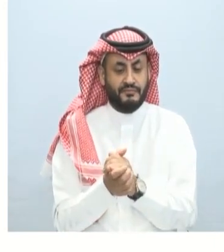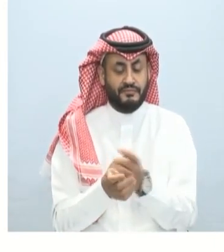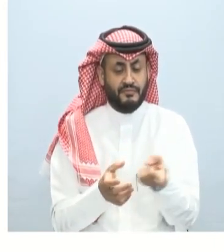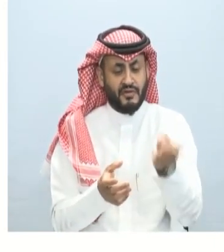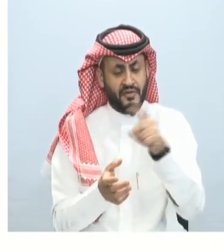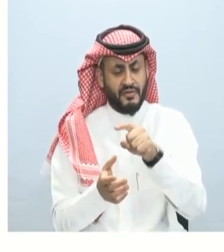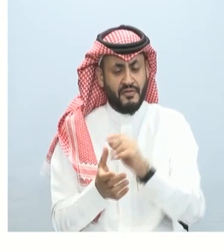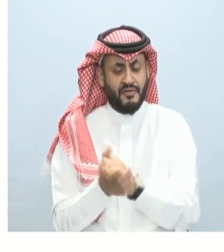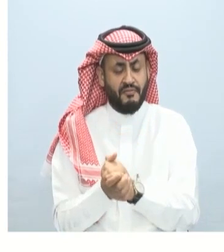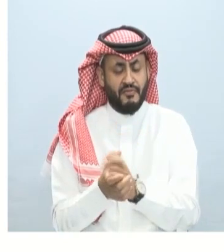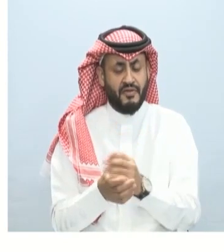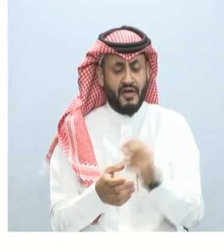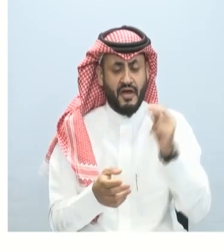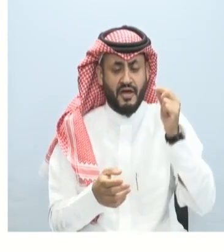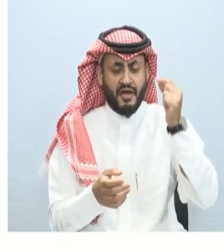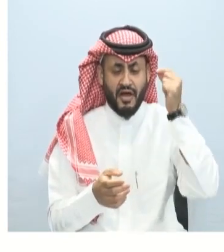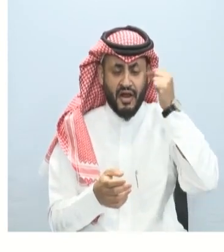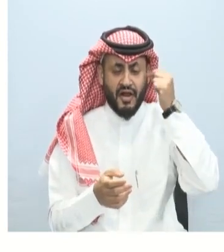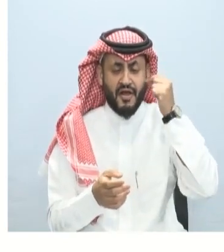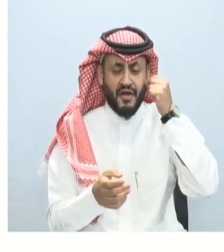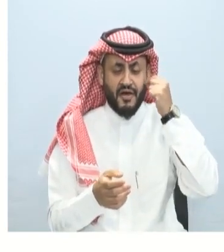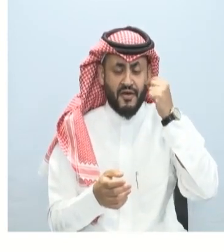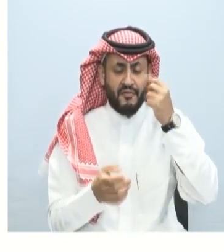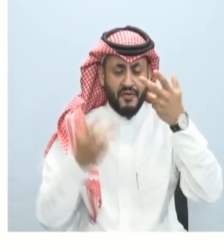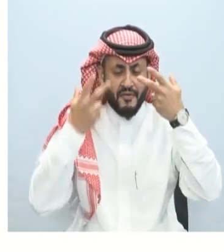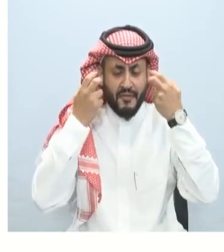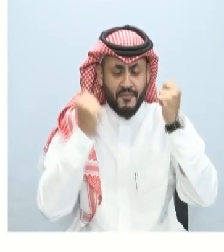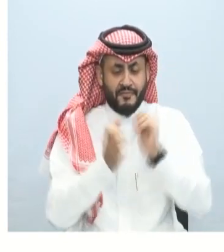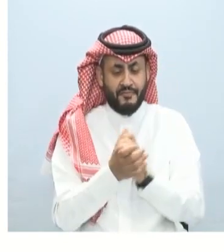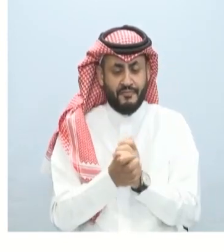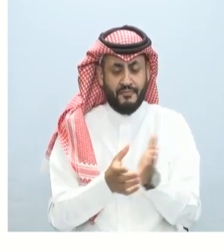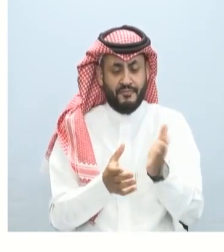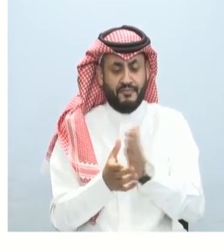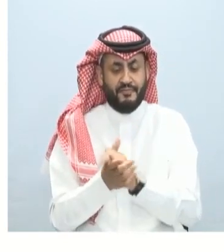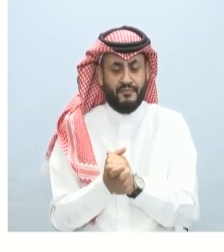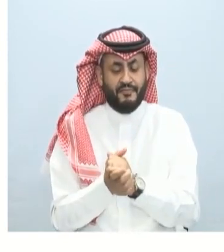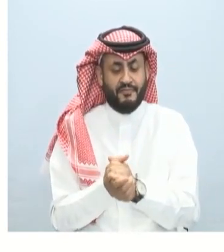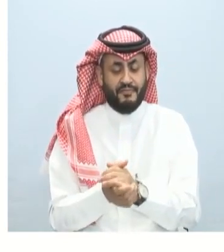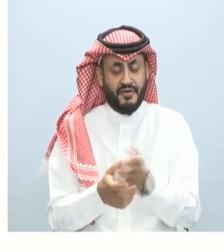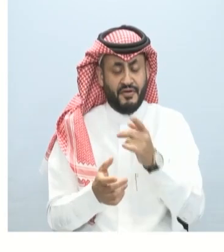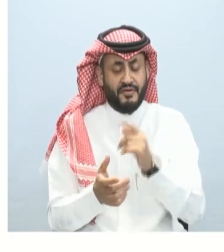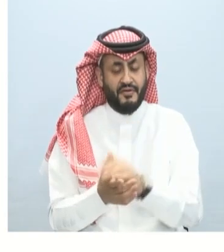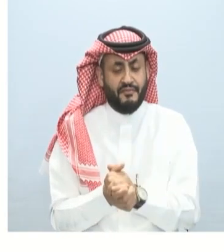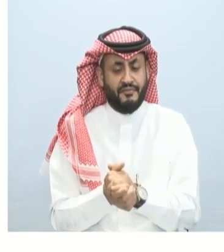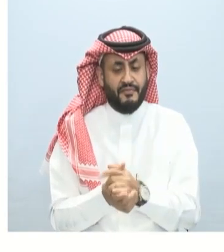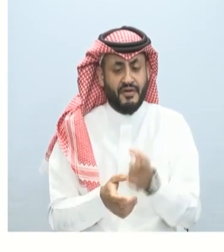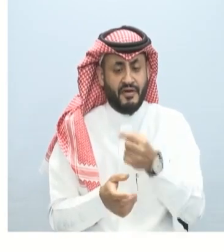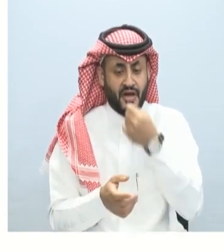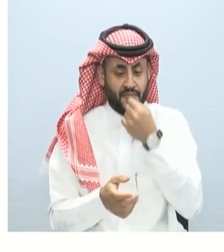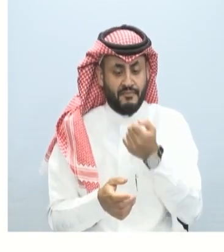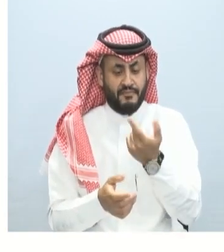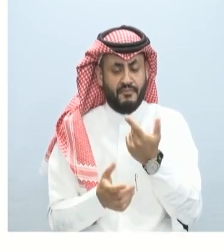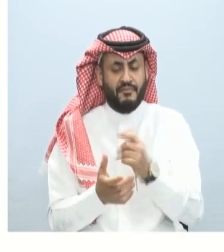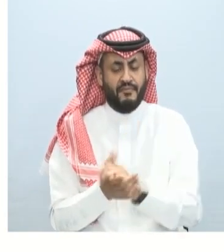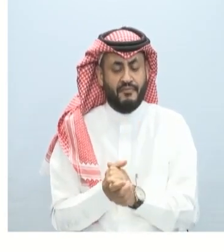Asma will have become a professor or a history professor here. In 10 years, Asma will have been